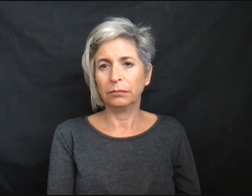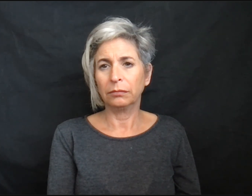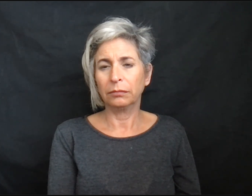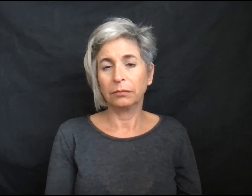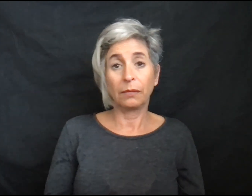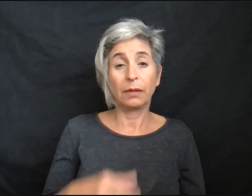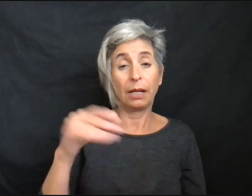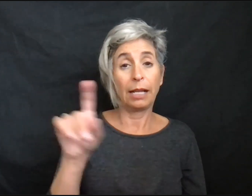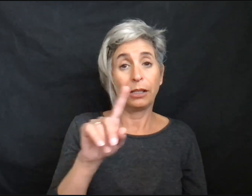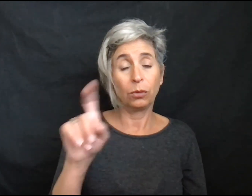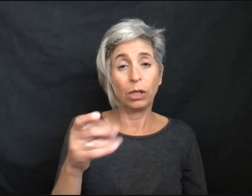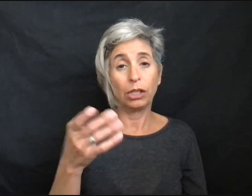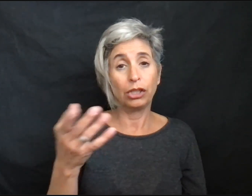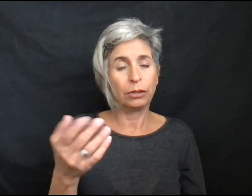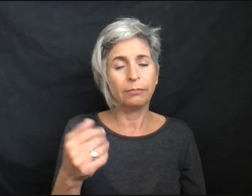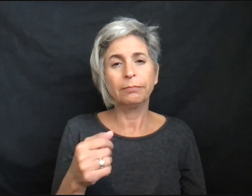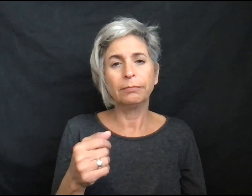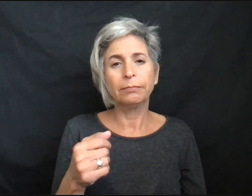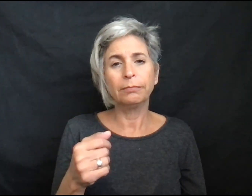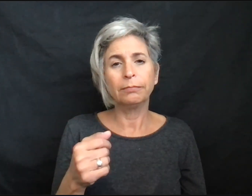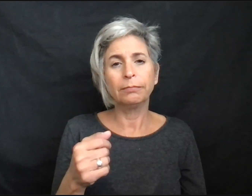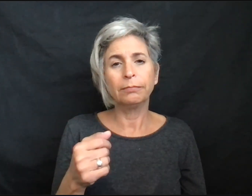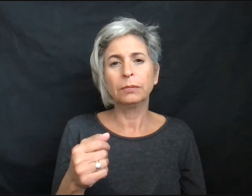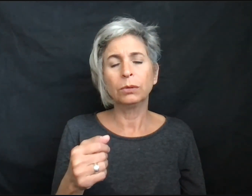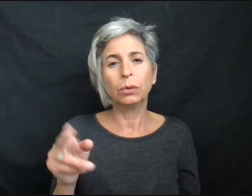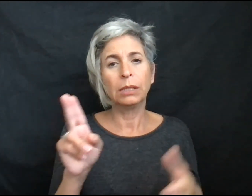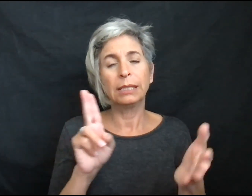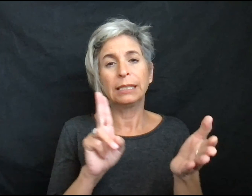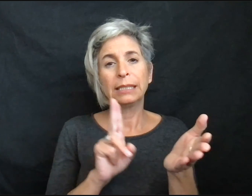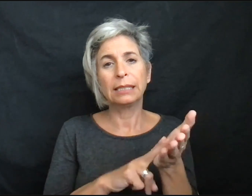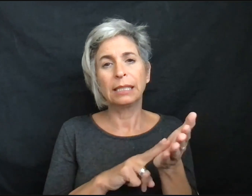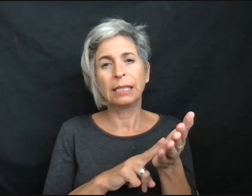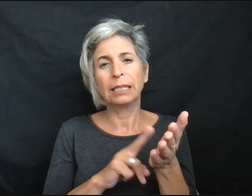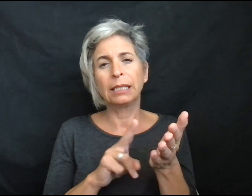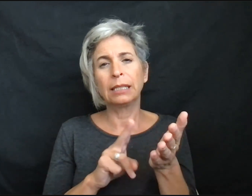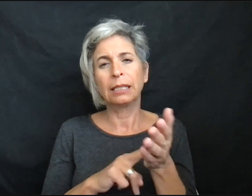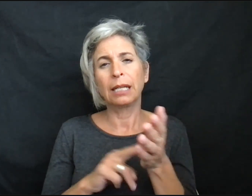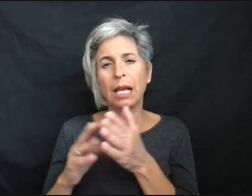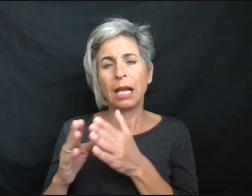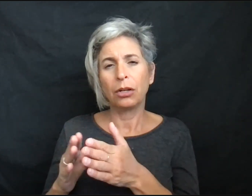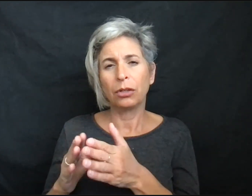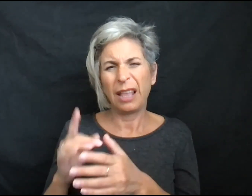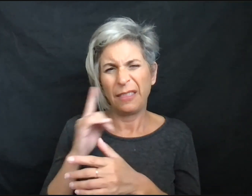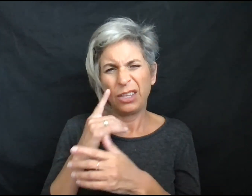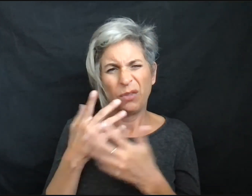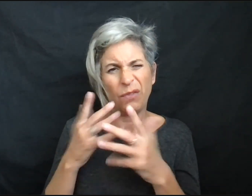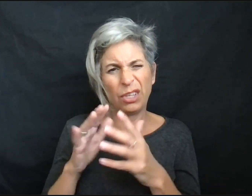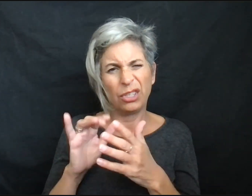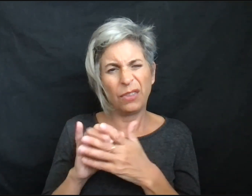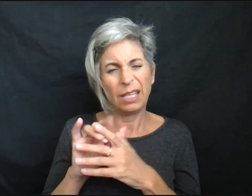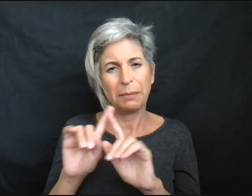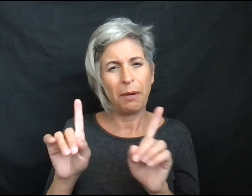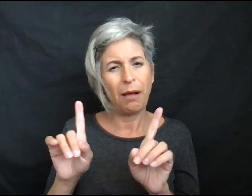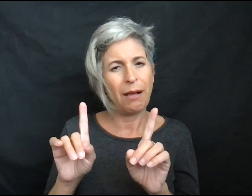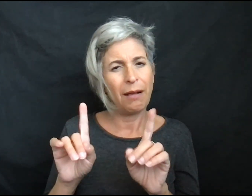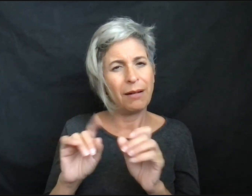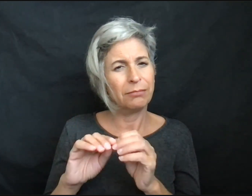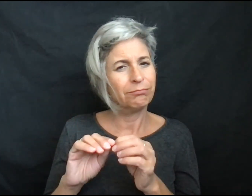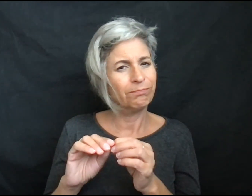may have been answered, but notes here, was a signed contract between property owner and, well, it's incomplete. Okay, I think you guys covered this one.